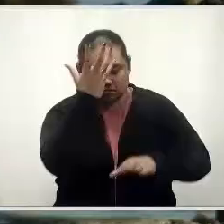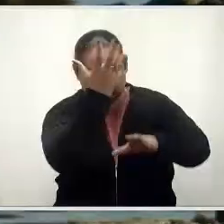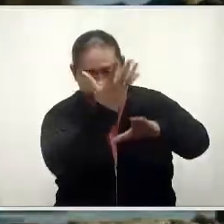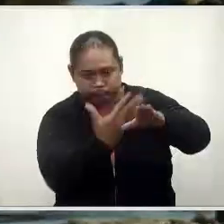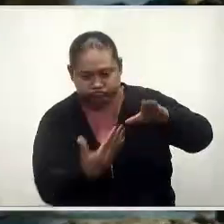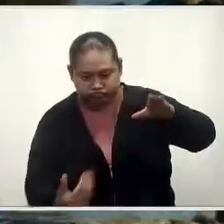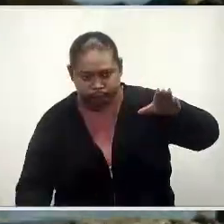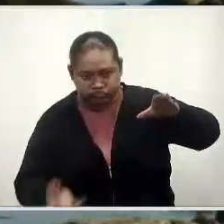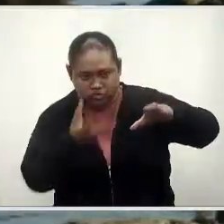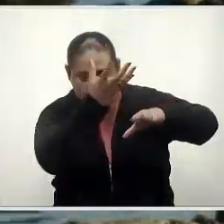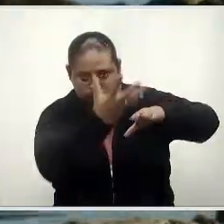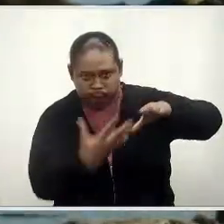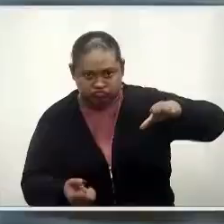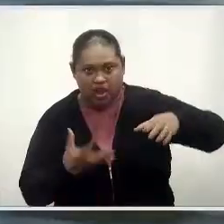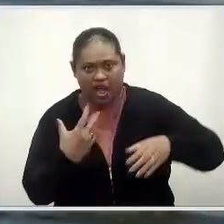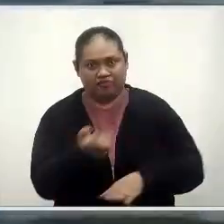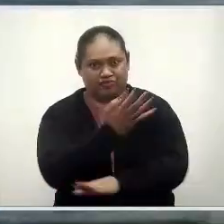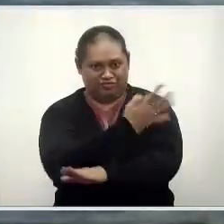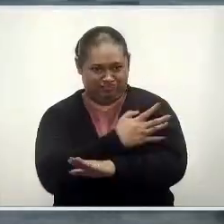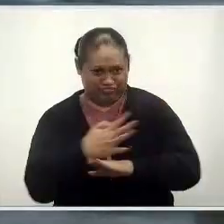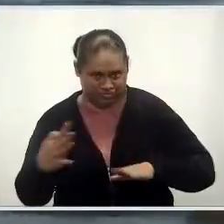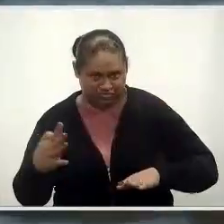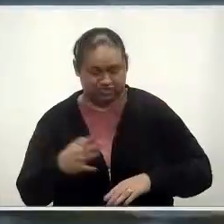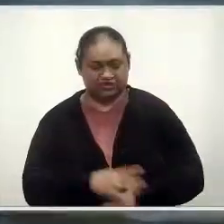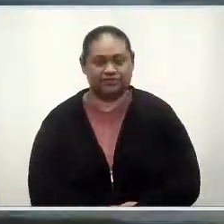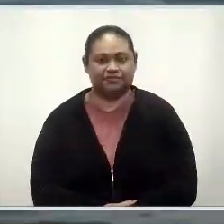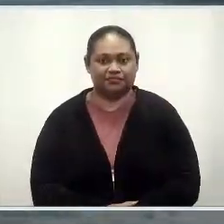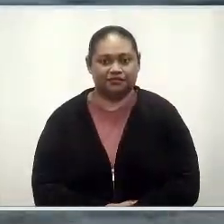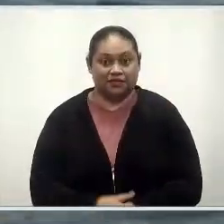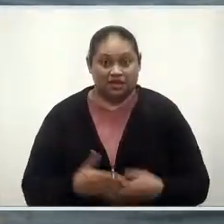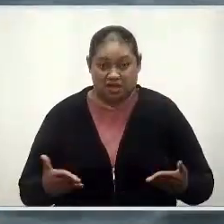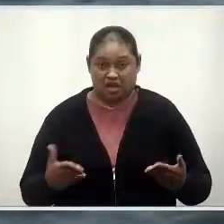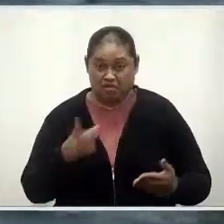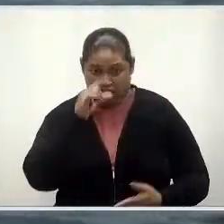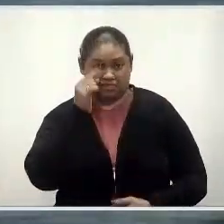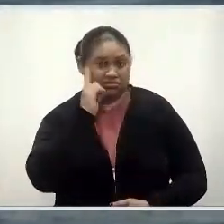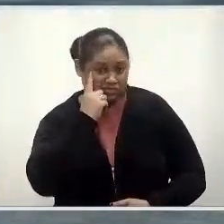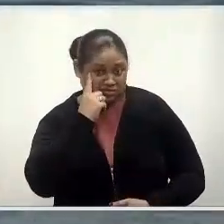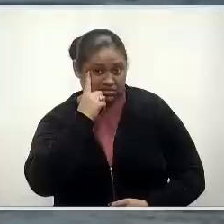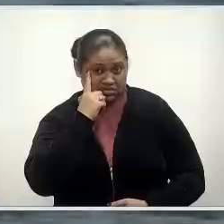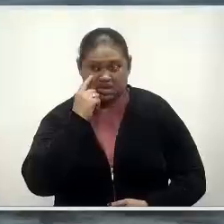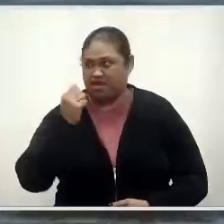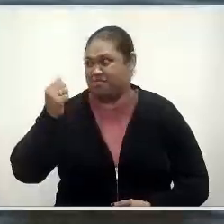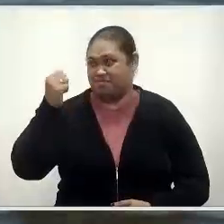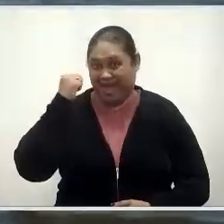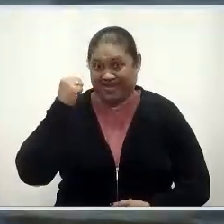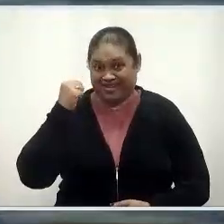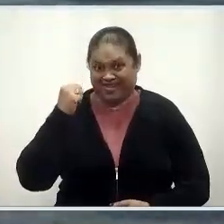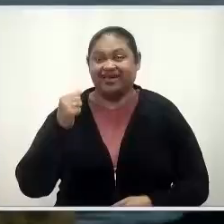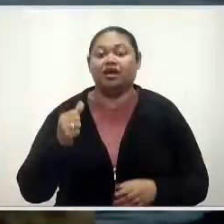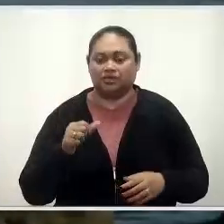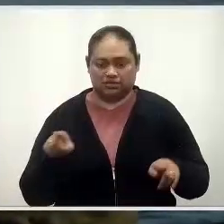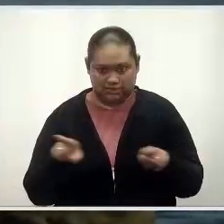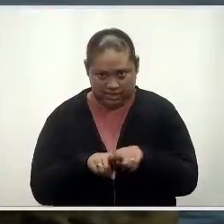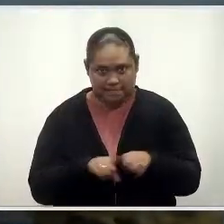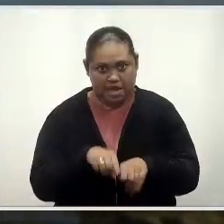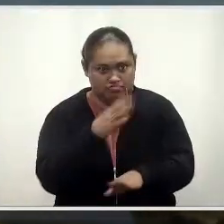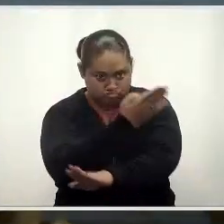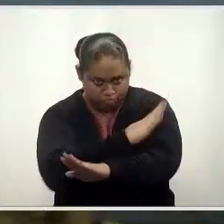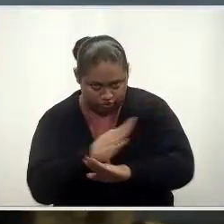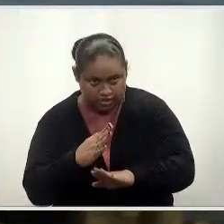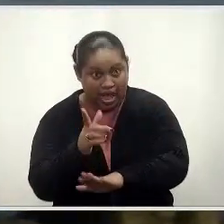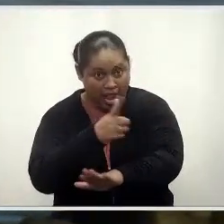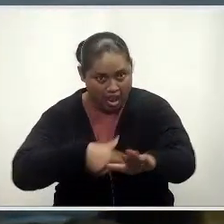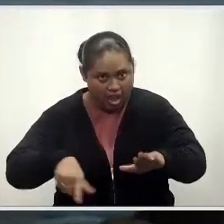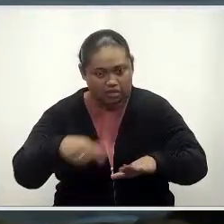in the front or the beach portion of it. The effects are visible in backyards and along the beachfront, where the land continues